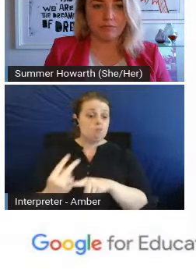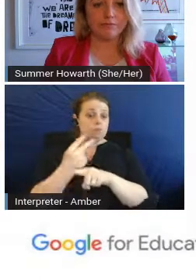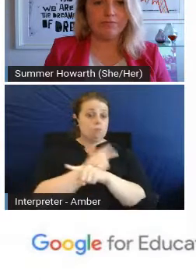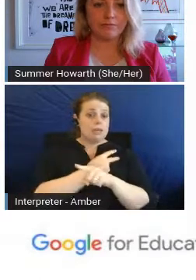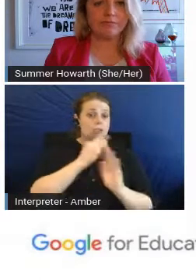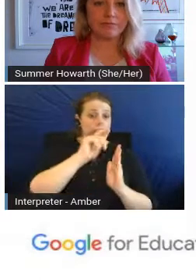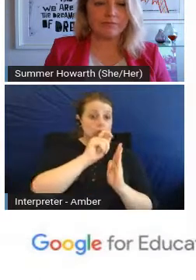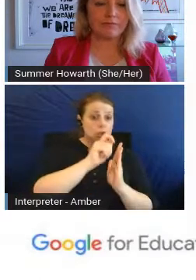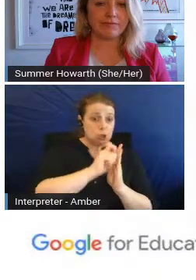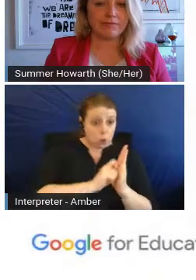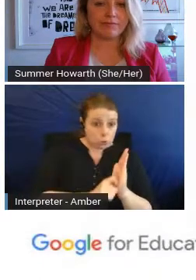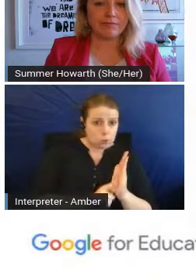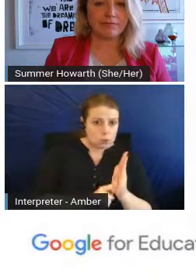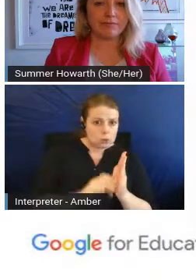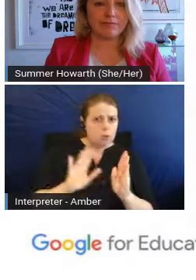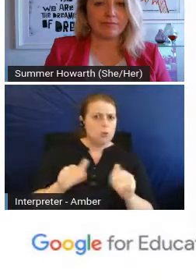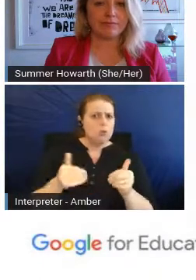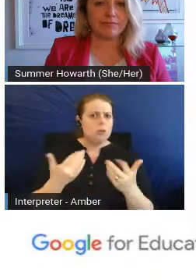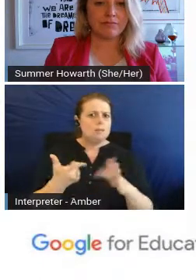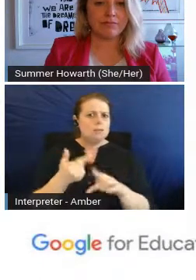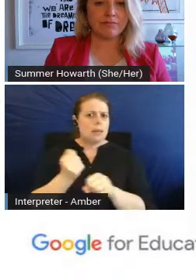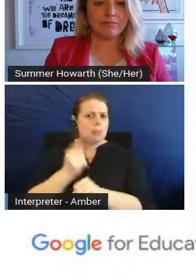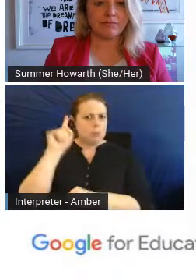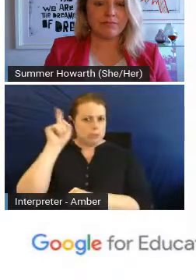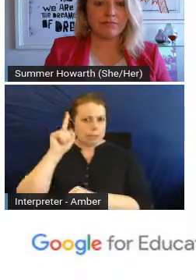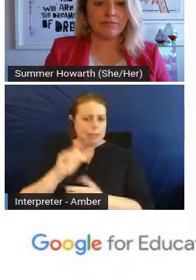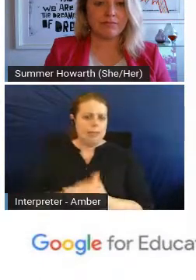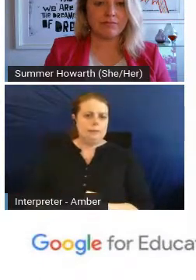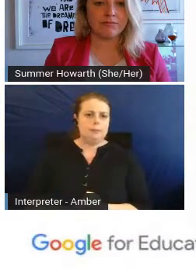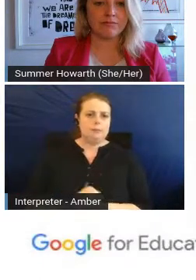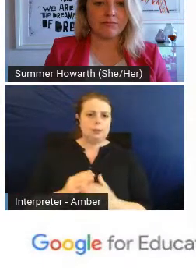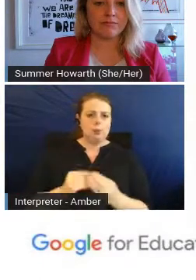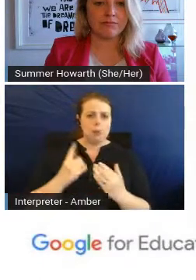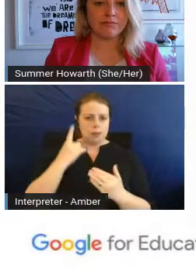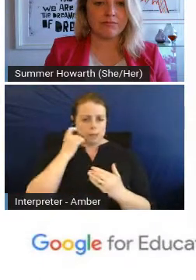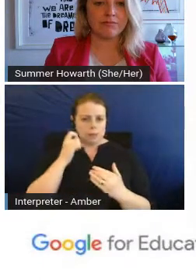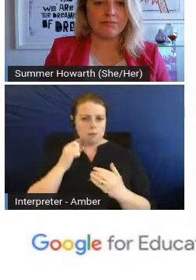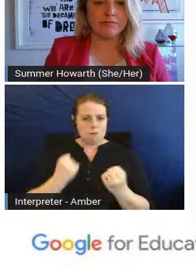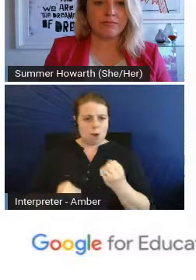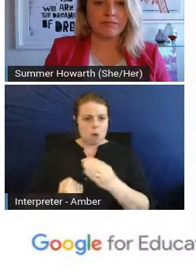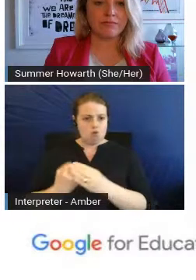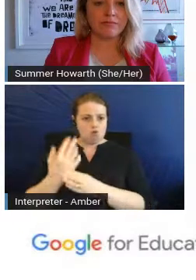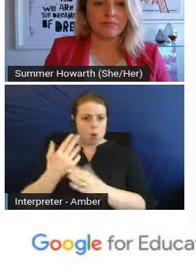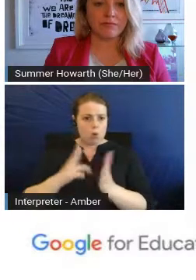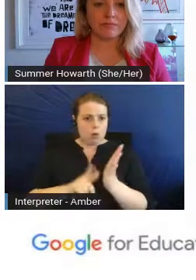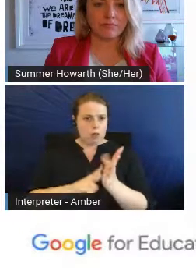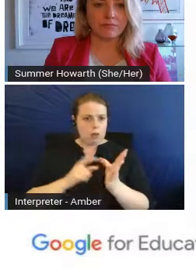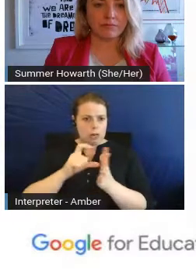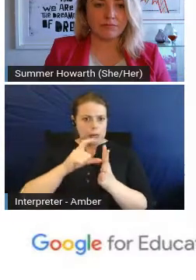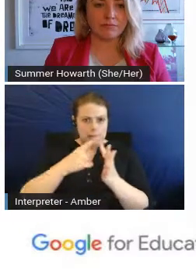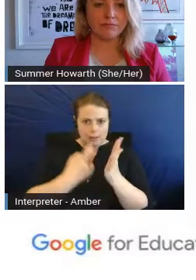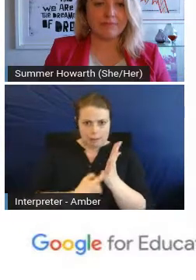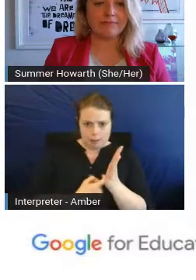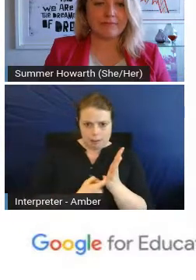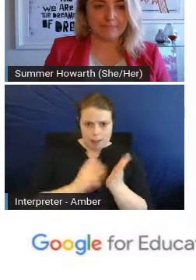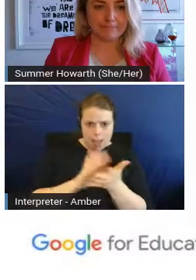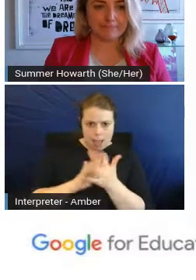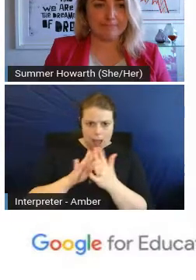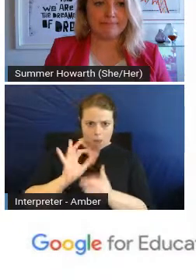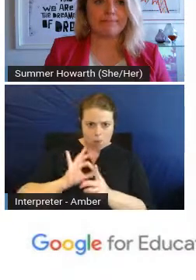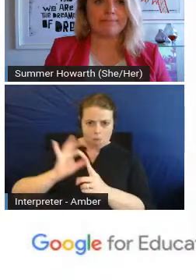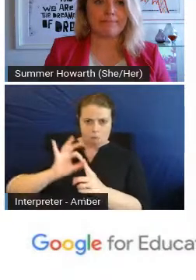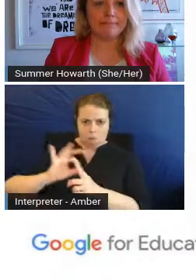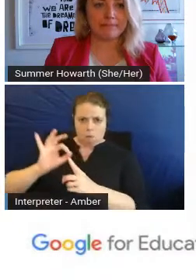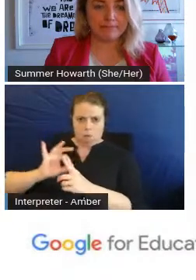example reflection journal today, using this idea of a growth ladder to talk about how we can get better at these